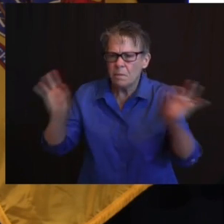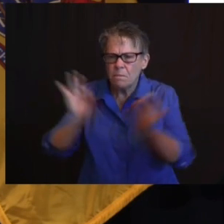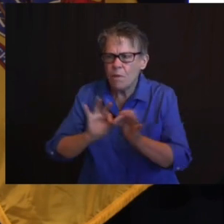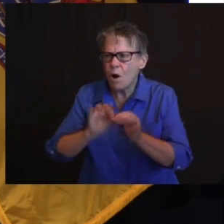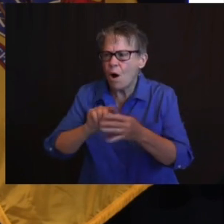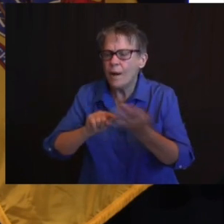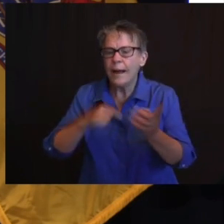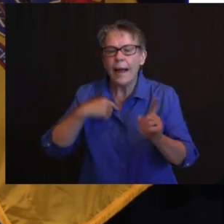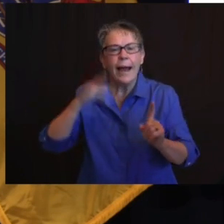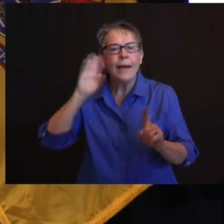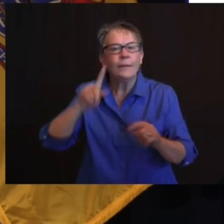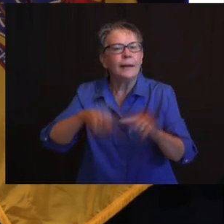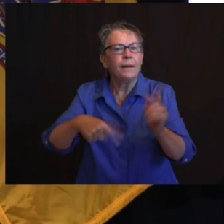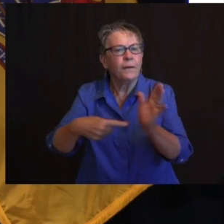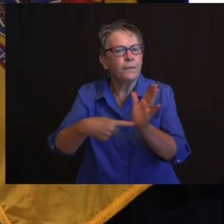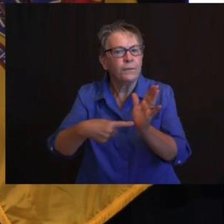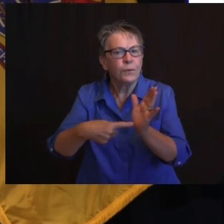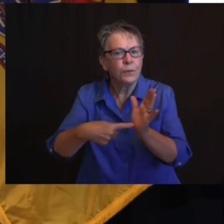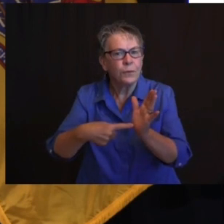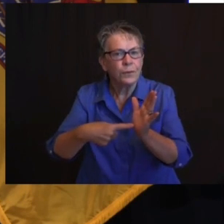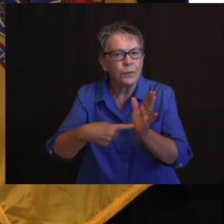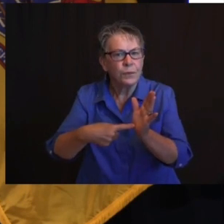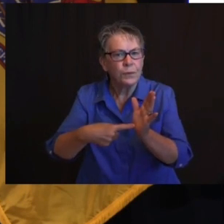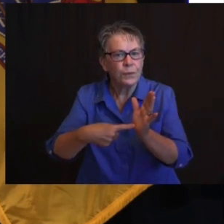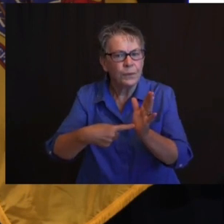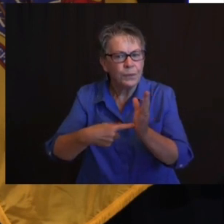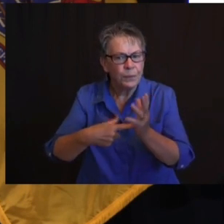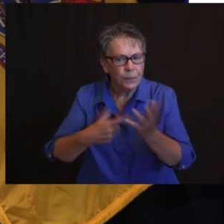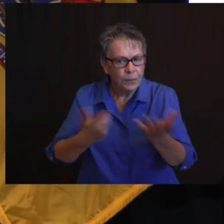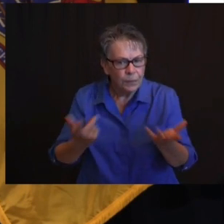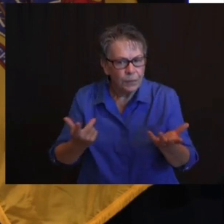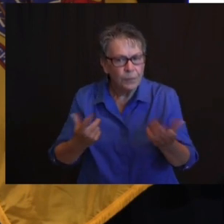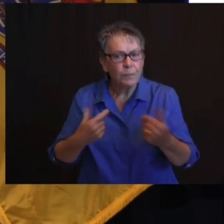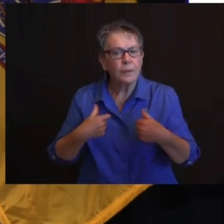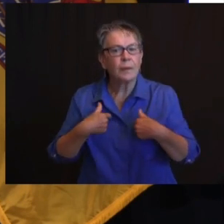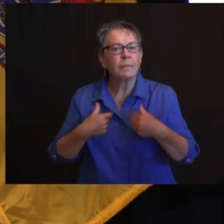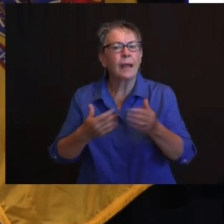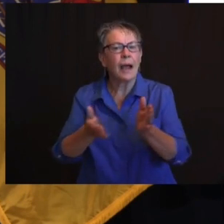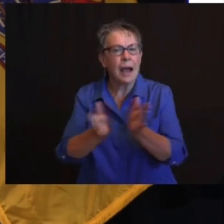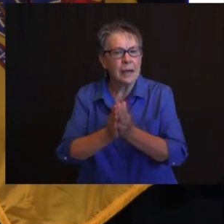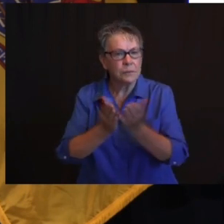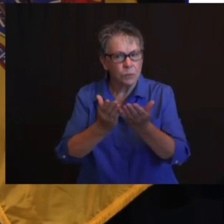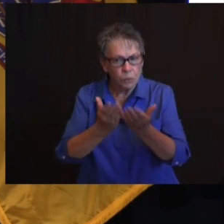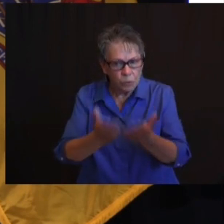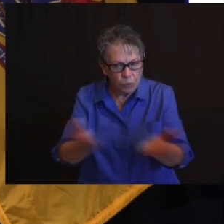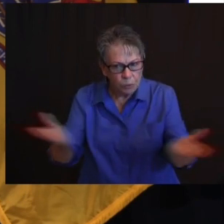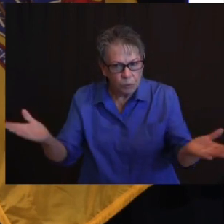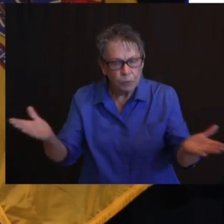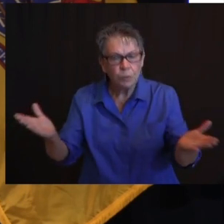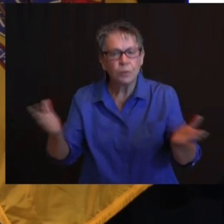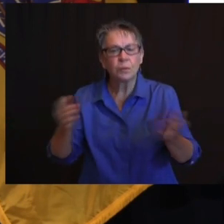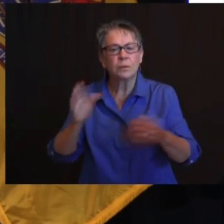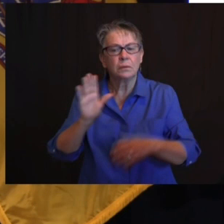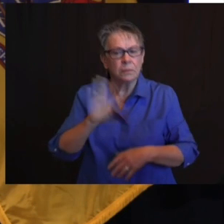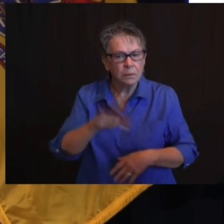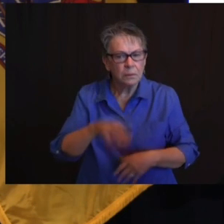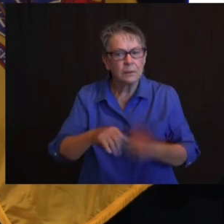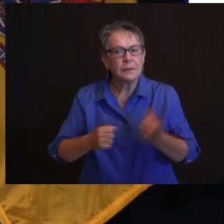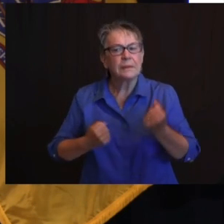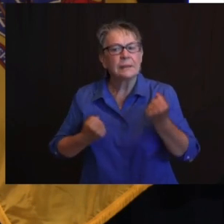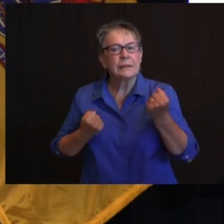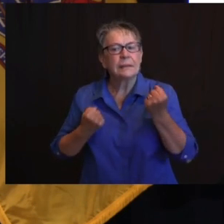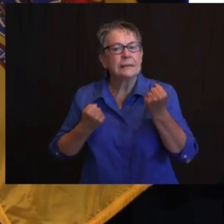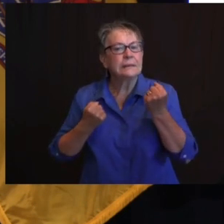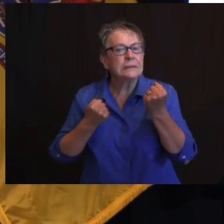following. Please vocally support our ability to borrow money, which we need the Senate to come to,